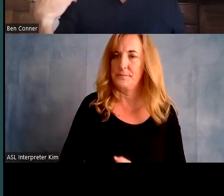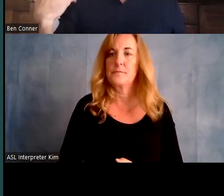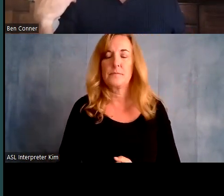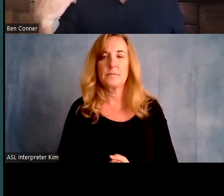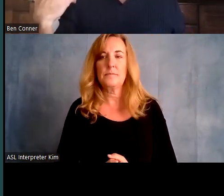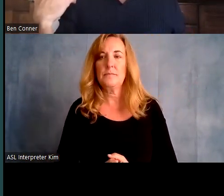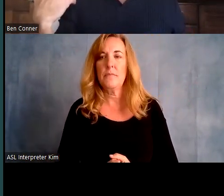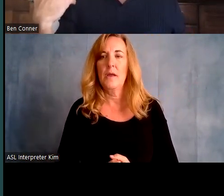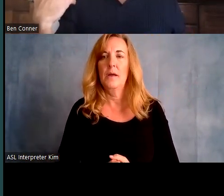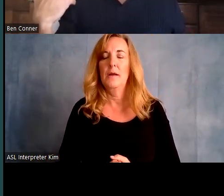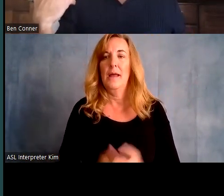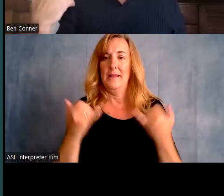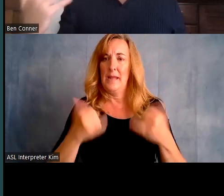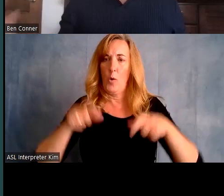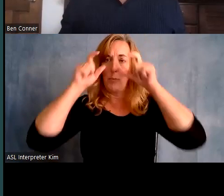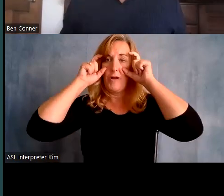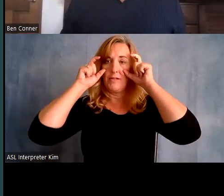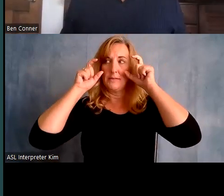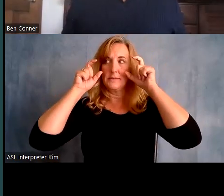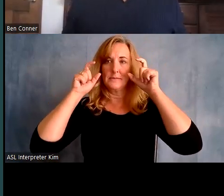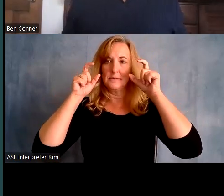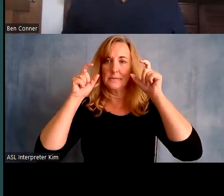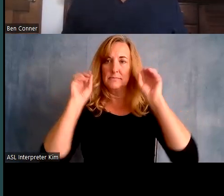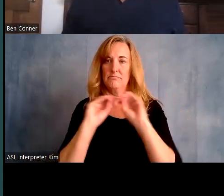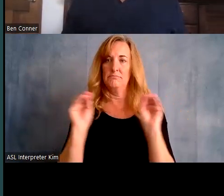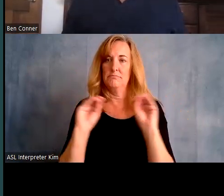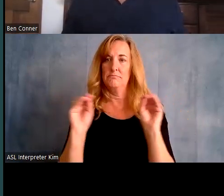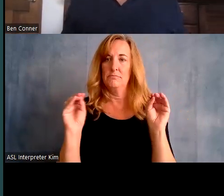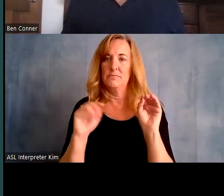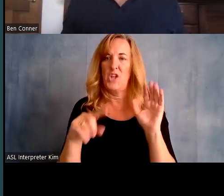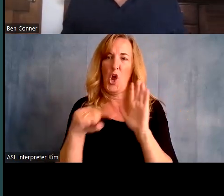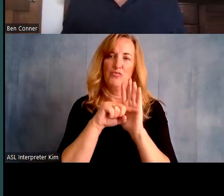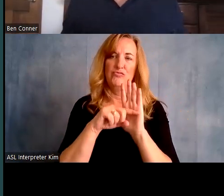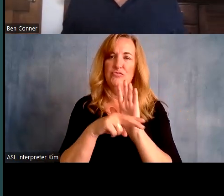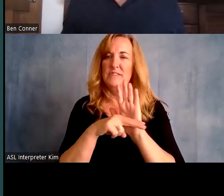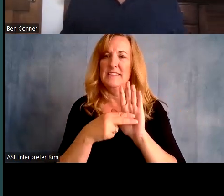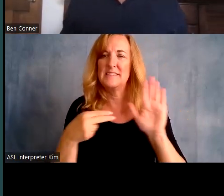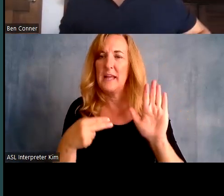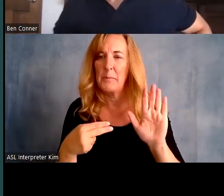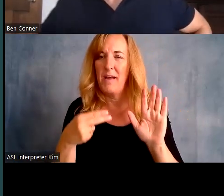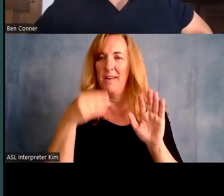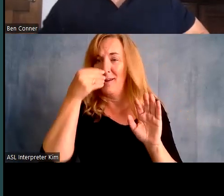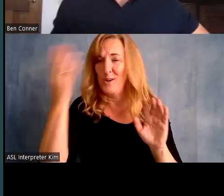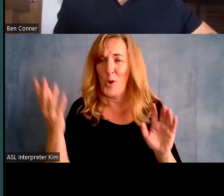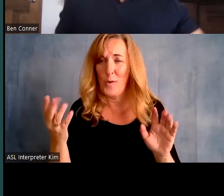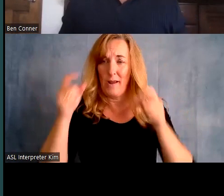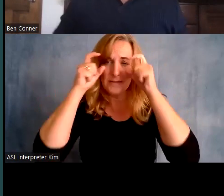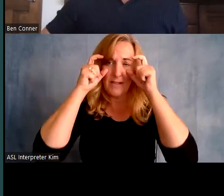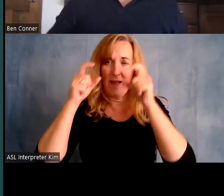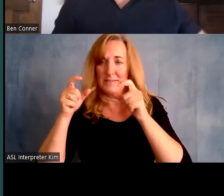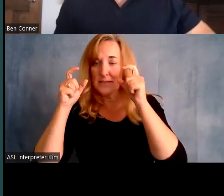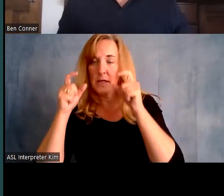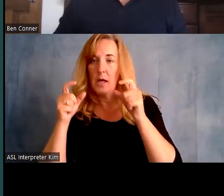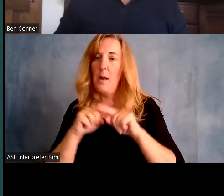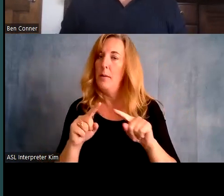Now I'm wearing glasses, and guess what? There's no social stigma. Nobody cares. But there are other disabilities that